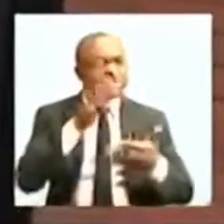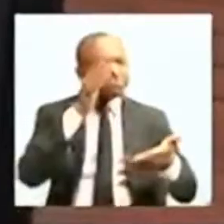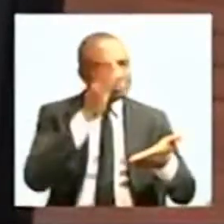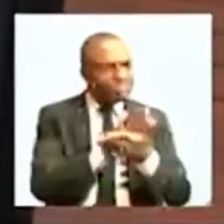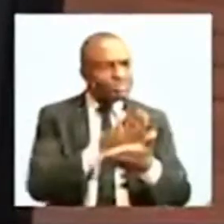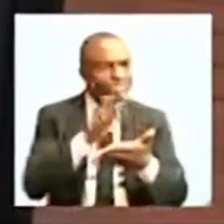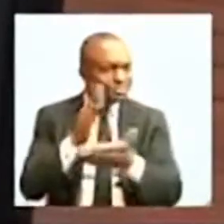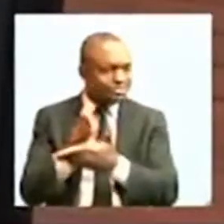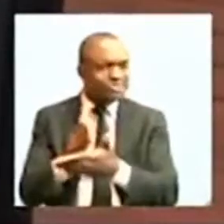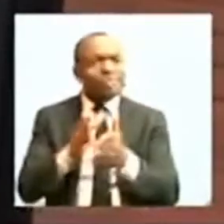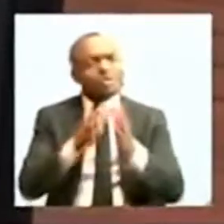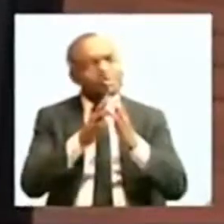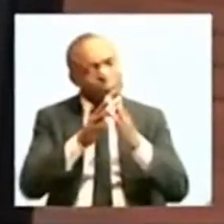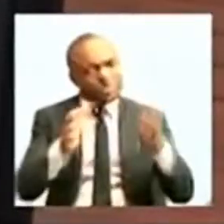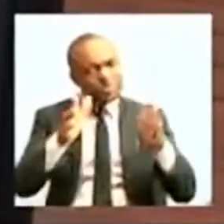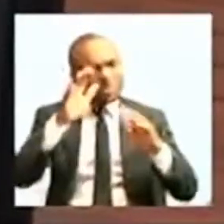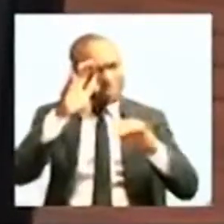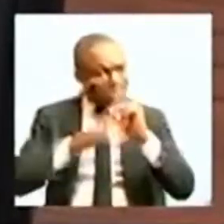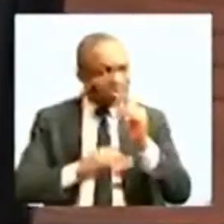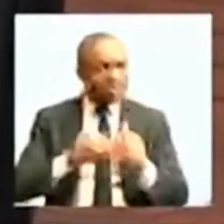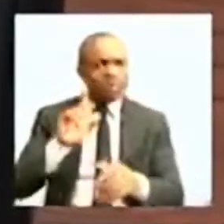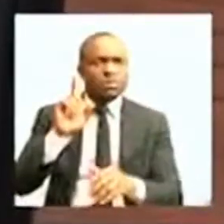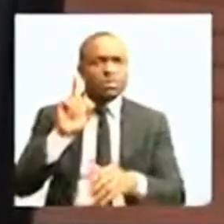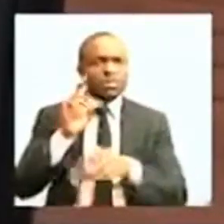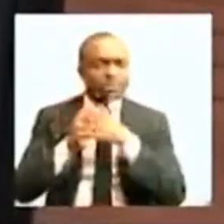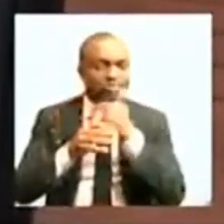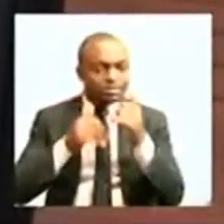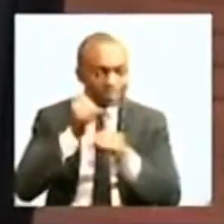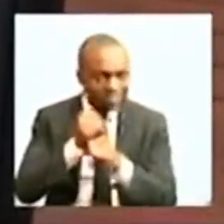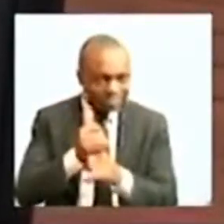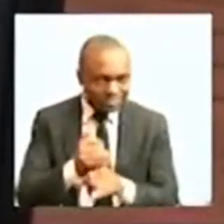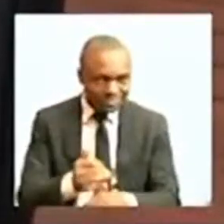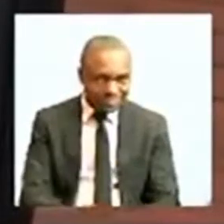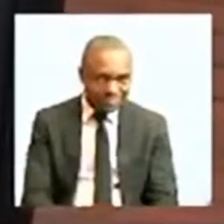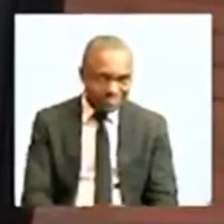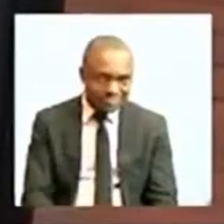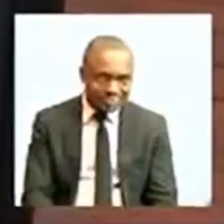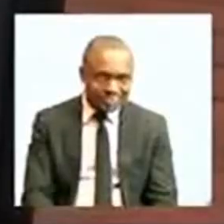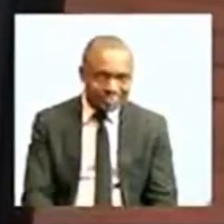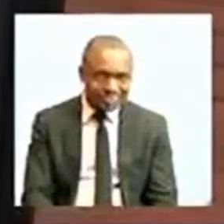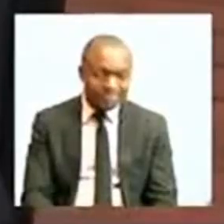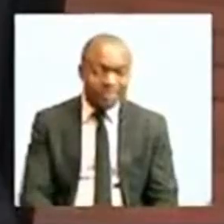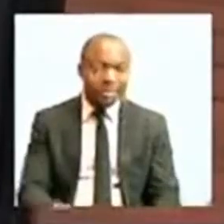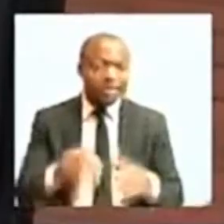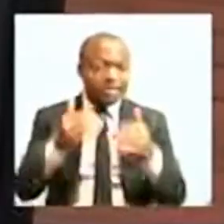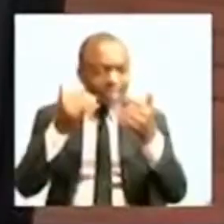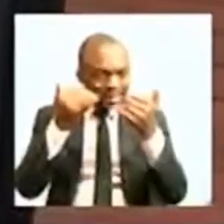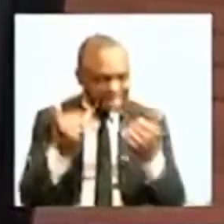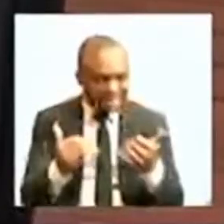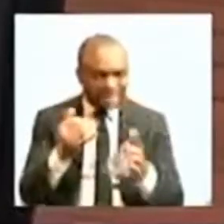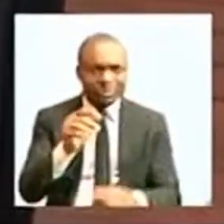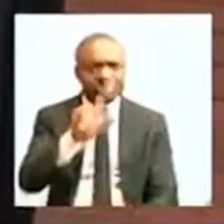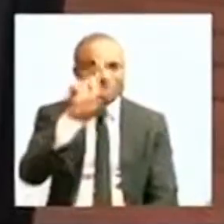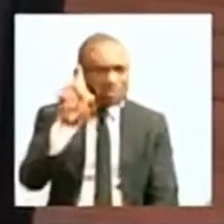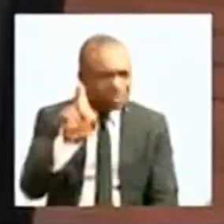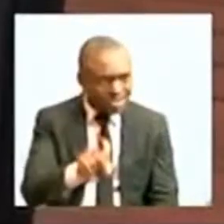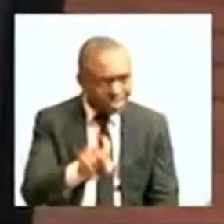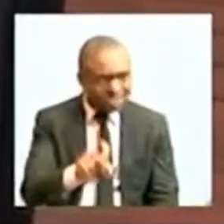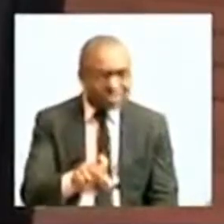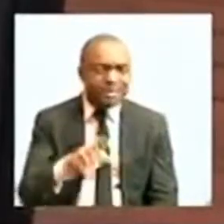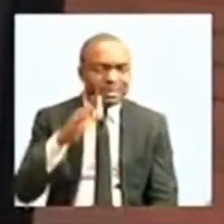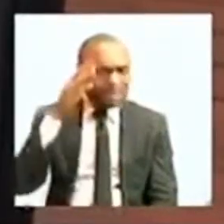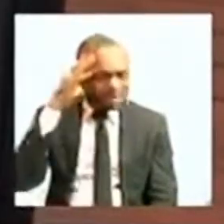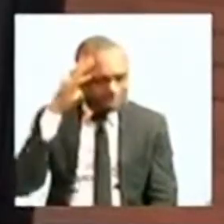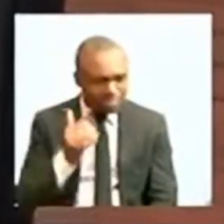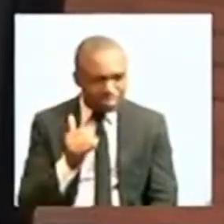for more than, maybe more than a year. Mm-hmm. Now the question is, why